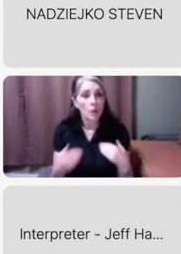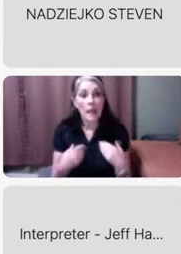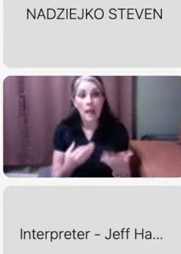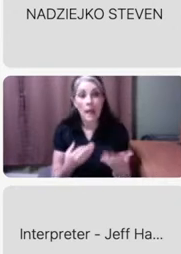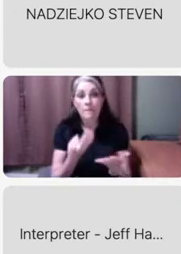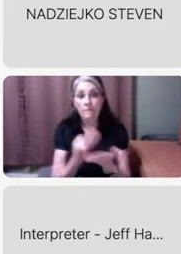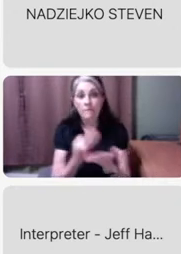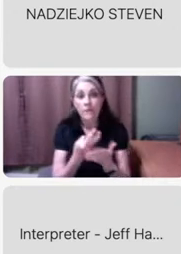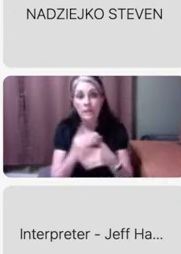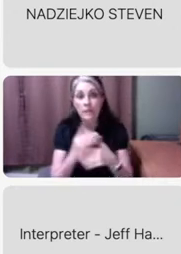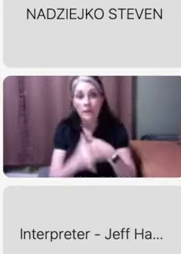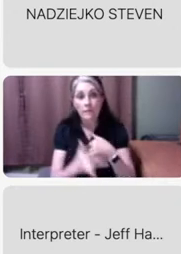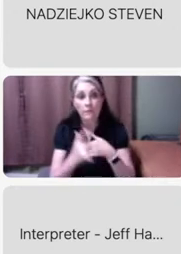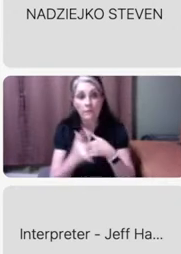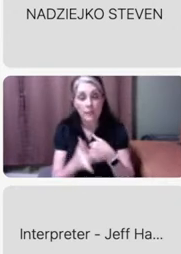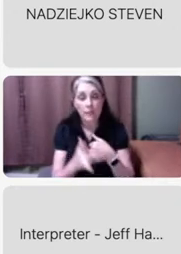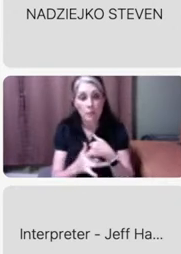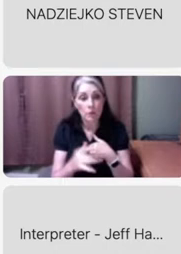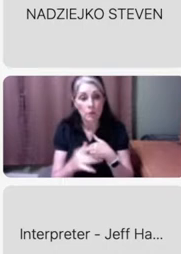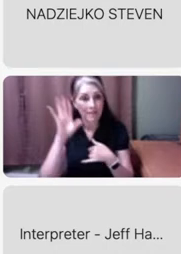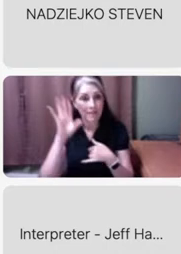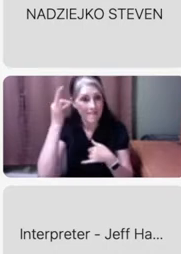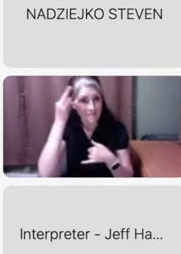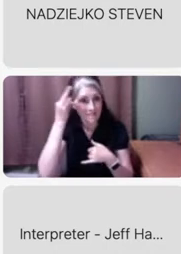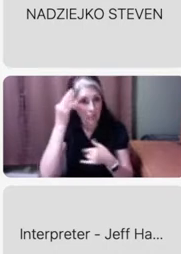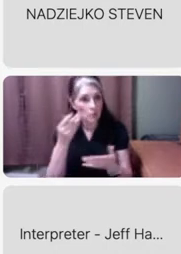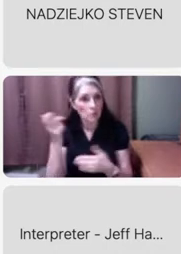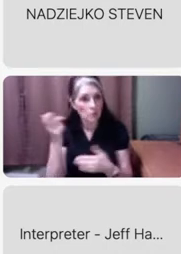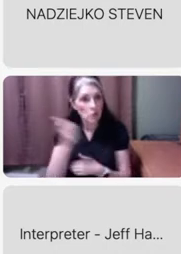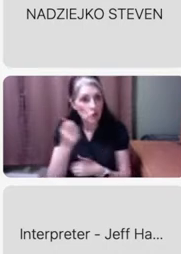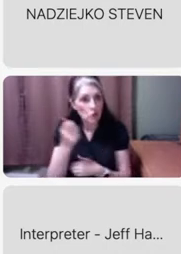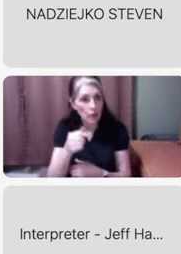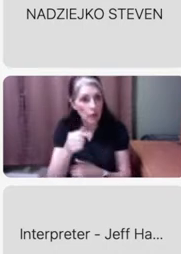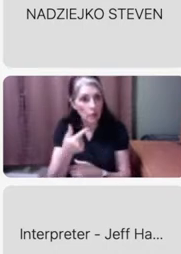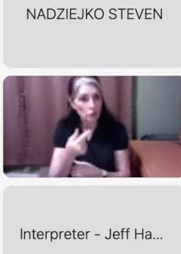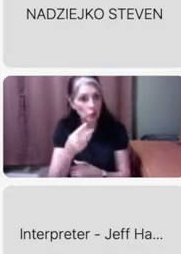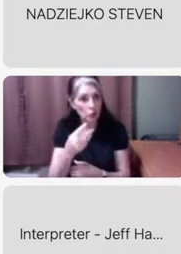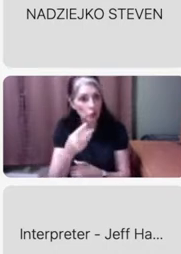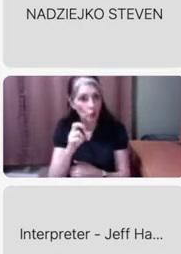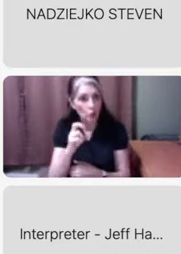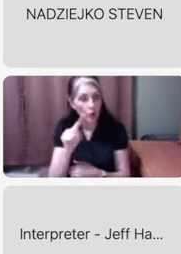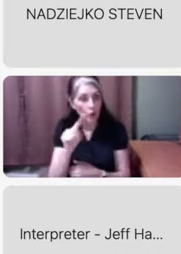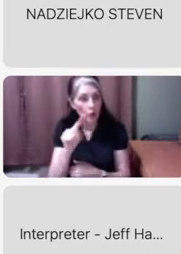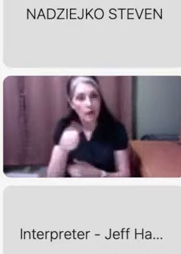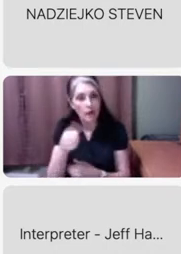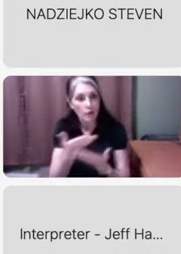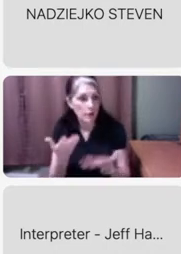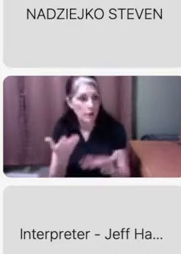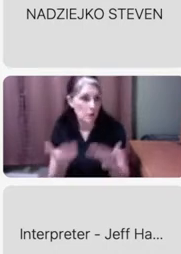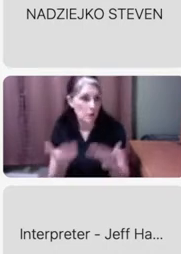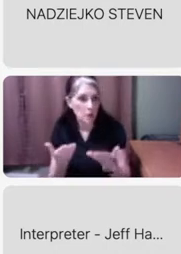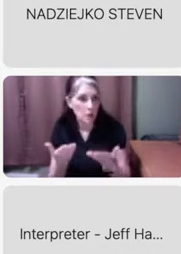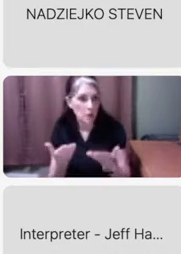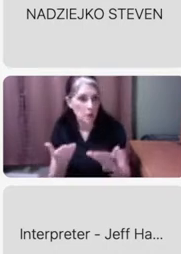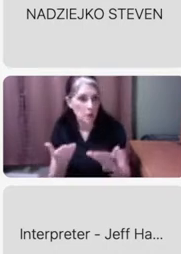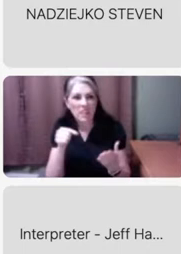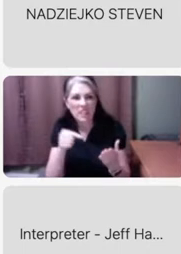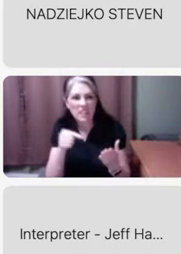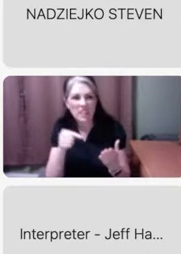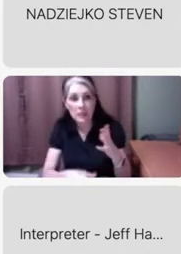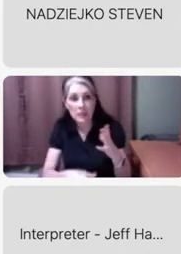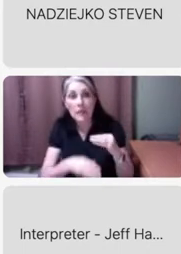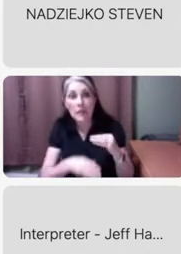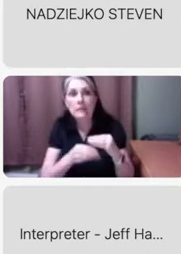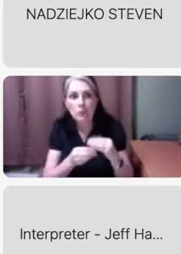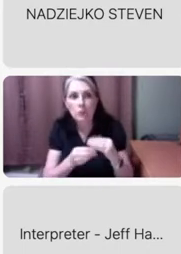federal funding and things like that and grants um for other items that that may or may not be and this is in addition to what i presented the 28th